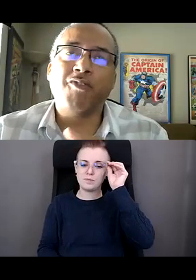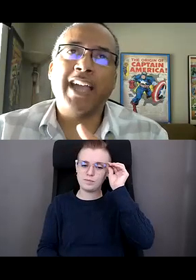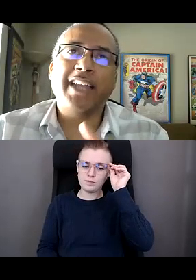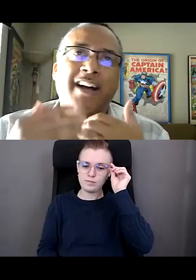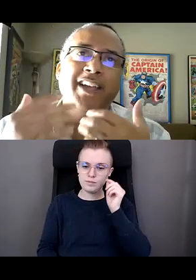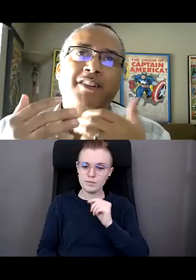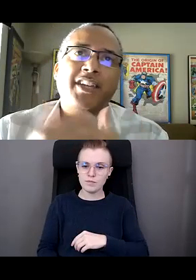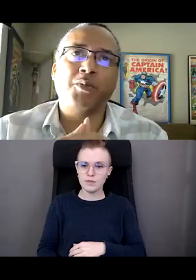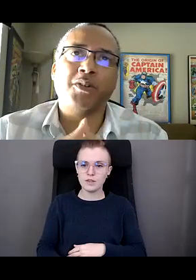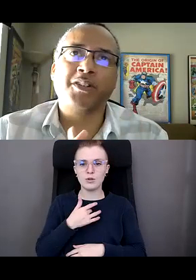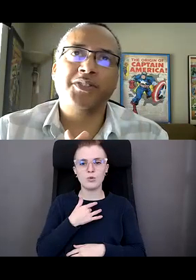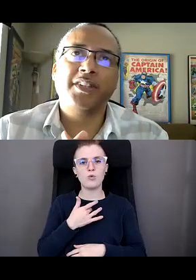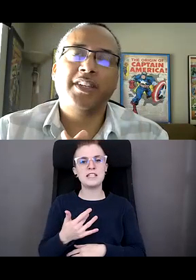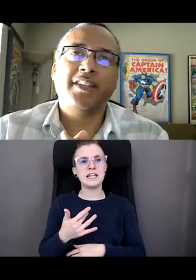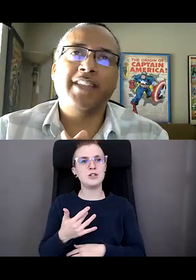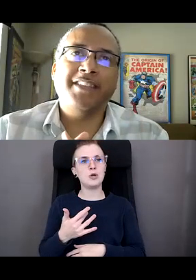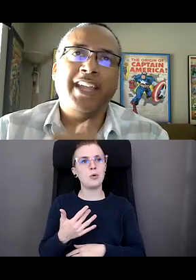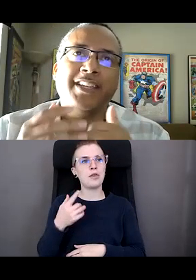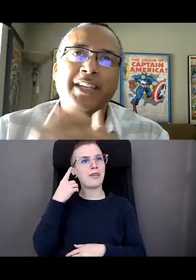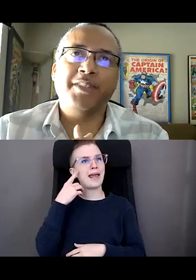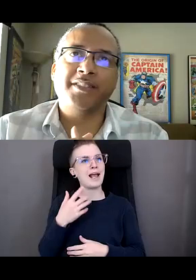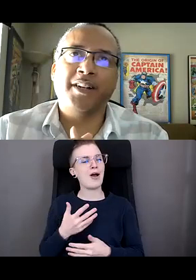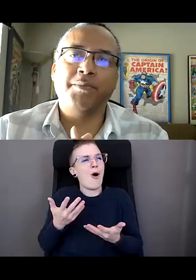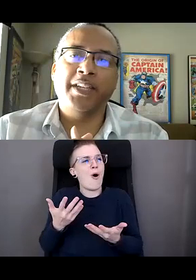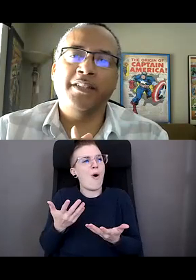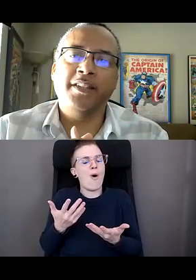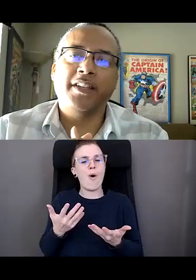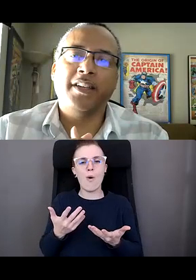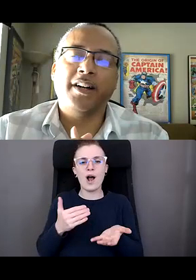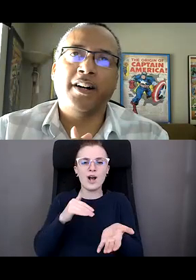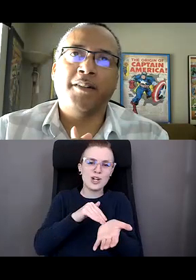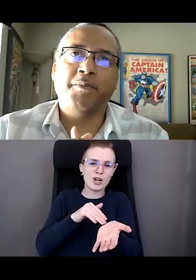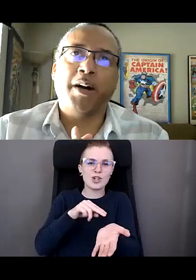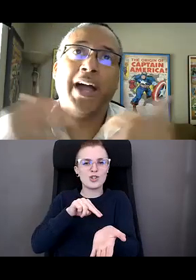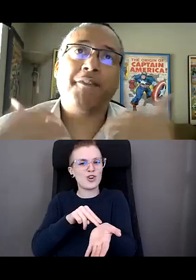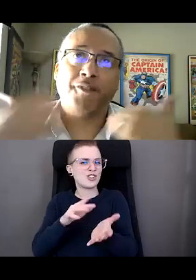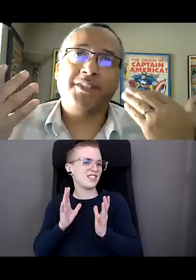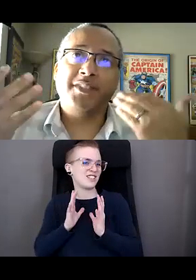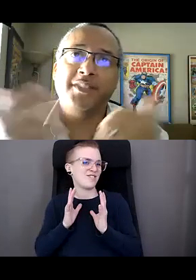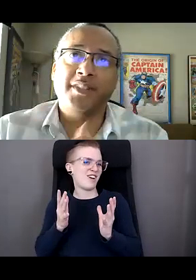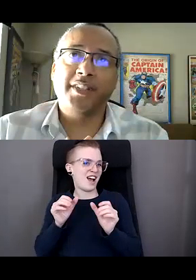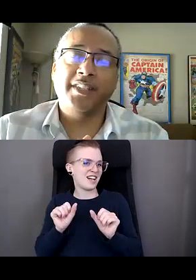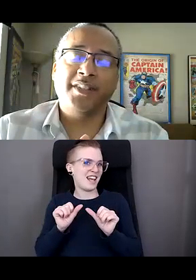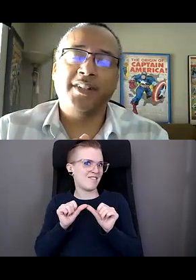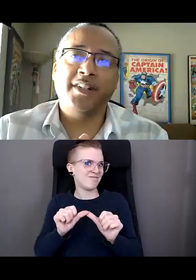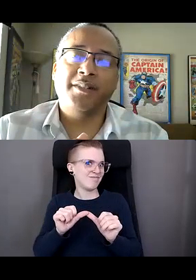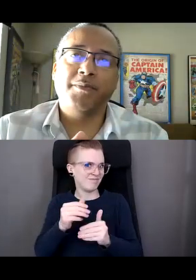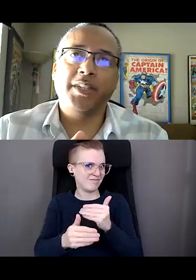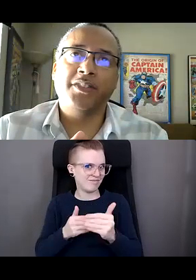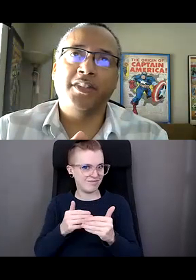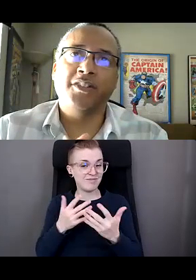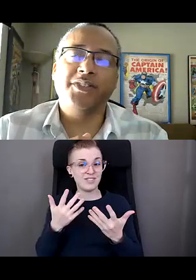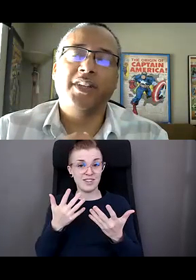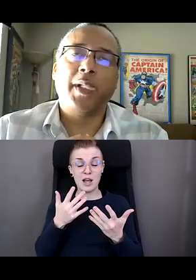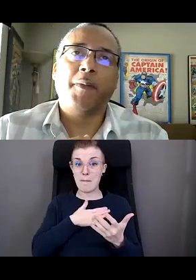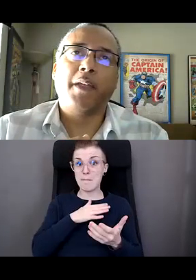for granted our healthcare workers, that they can keep this up. And my wife, for instance, is